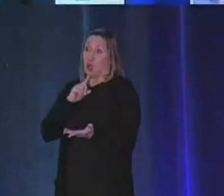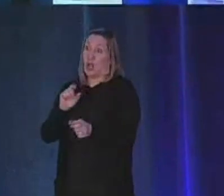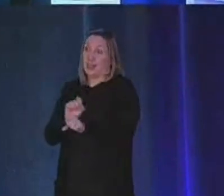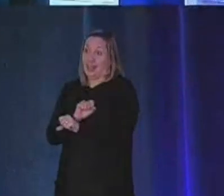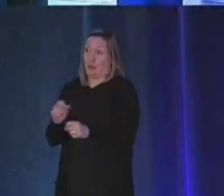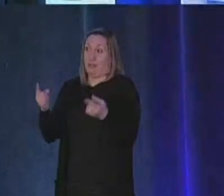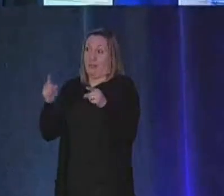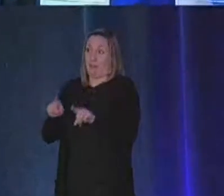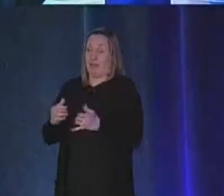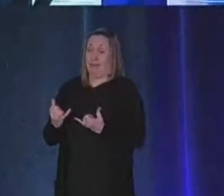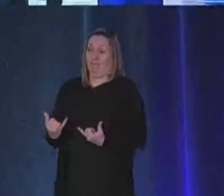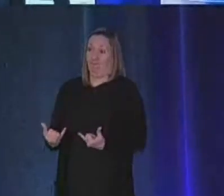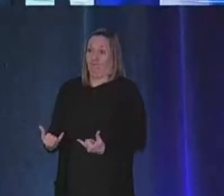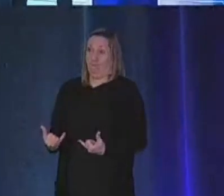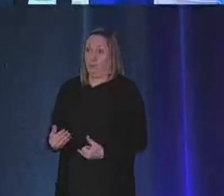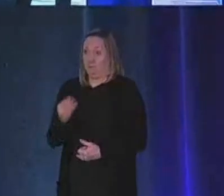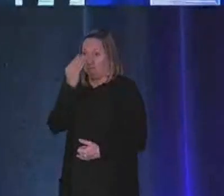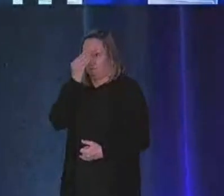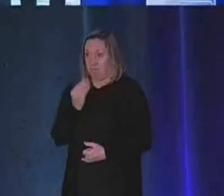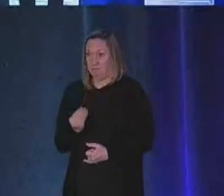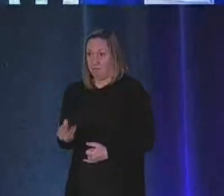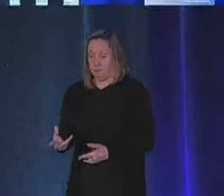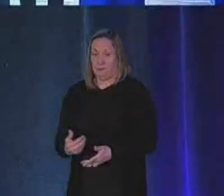happening as we speak.